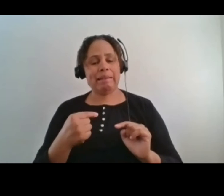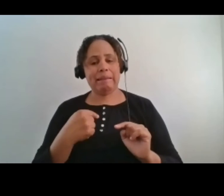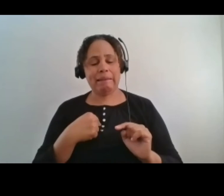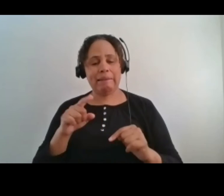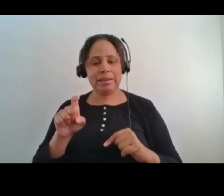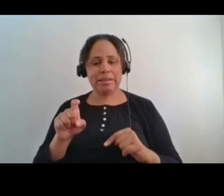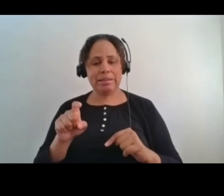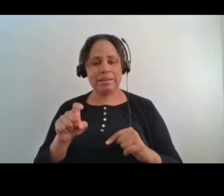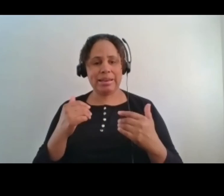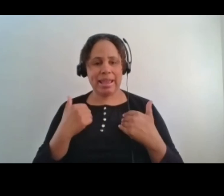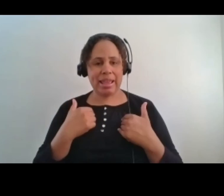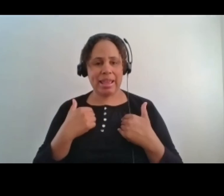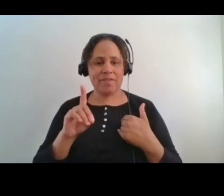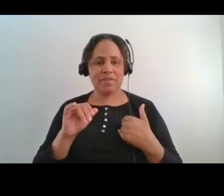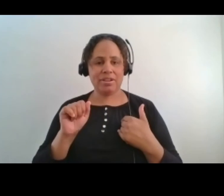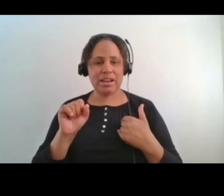the dialysis done at a clinic,